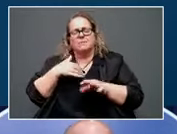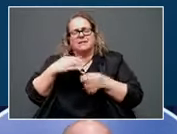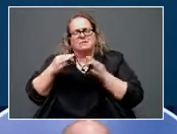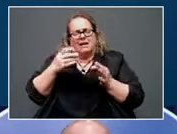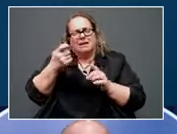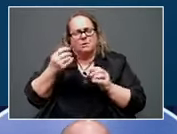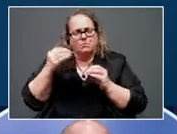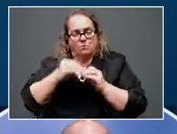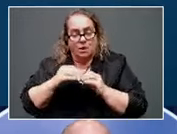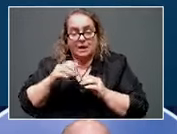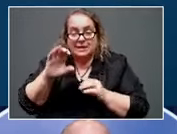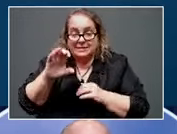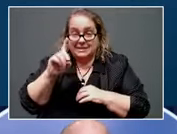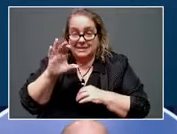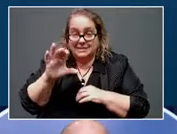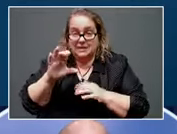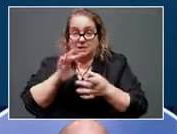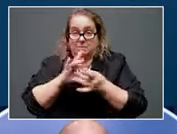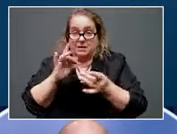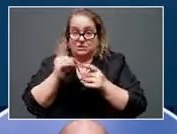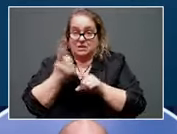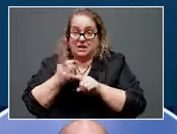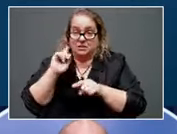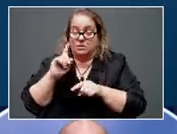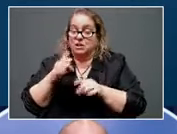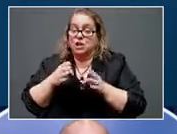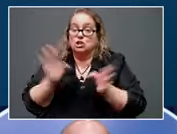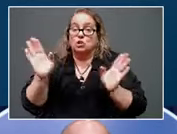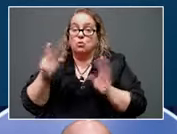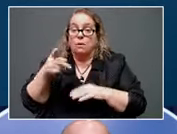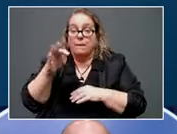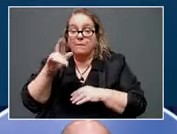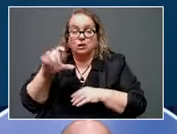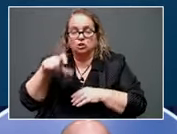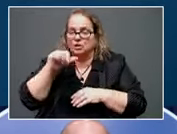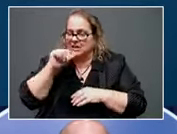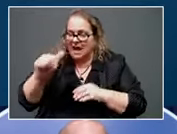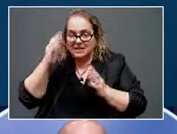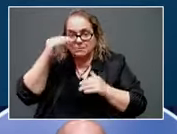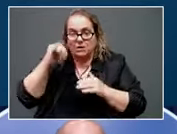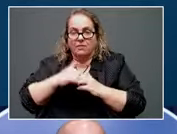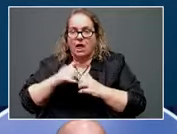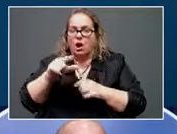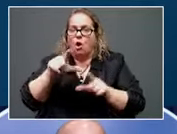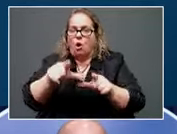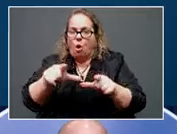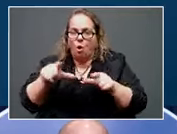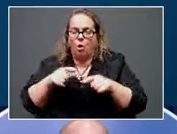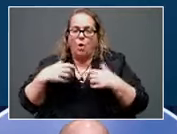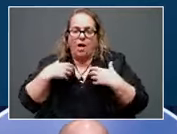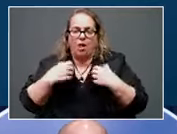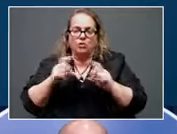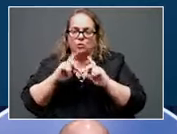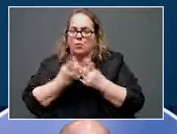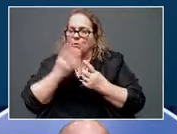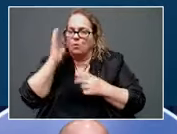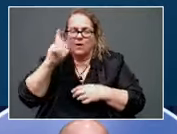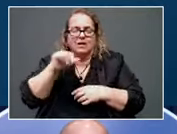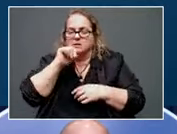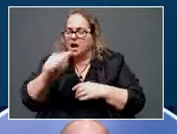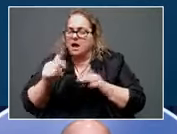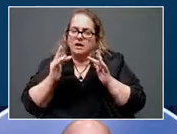messaged this as of last week. The general public should not expect that a local health department will be calling to contact trace you at any point for this